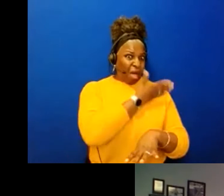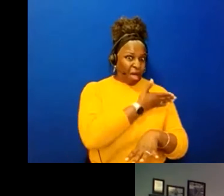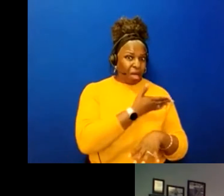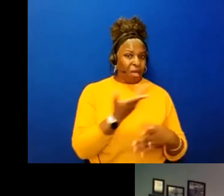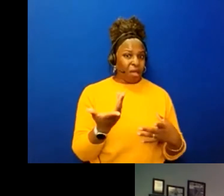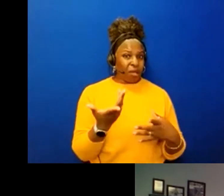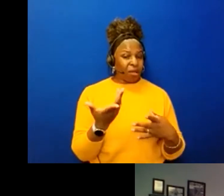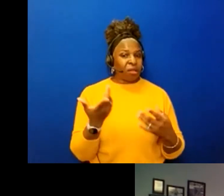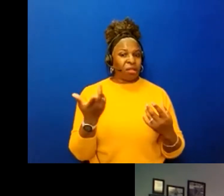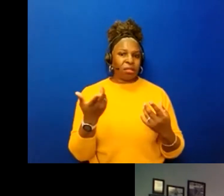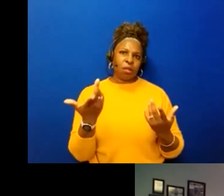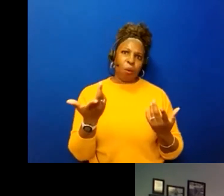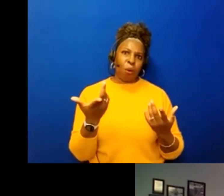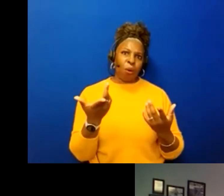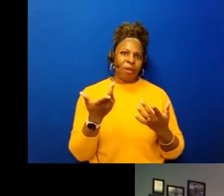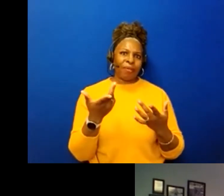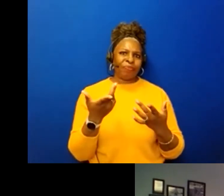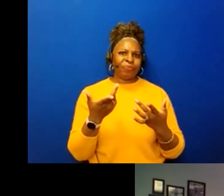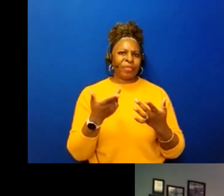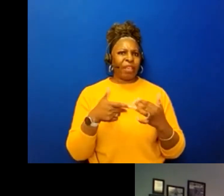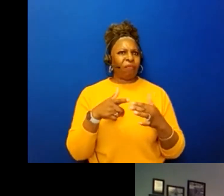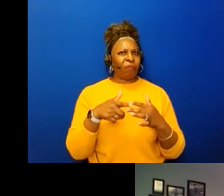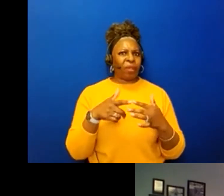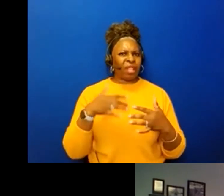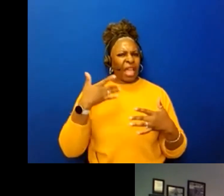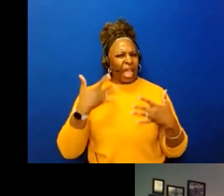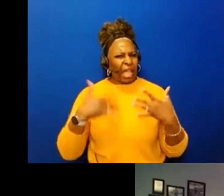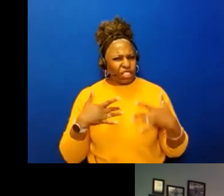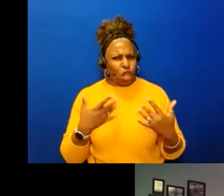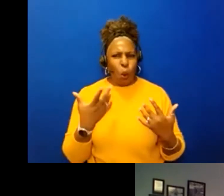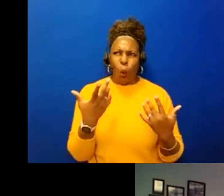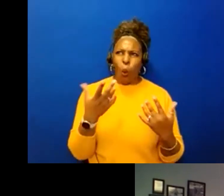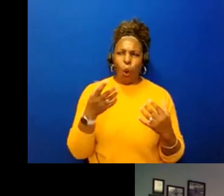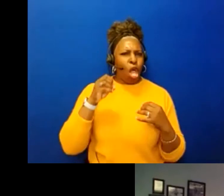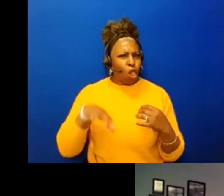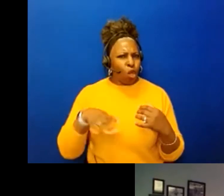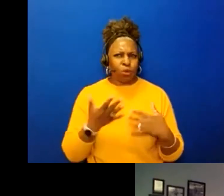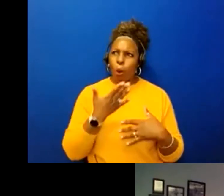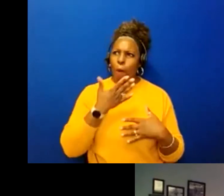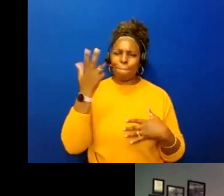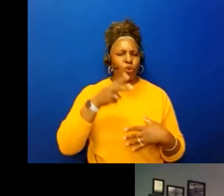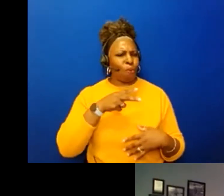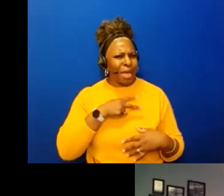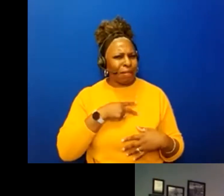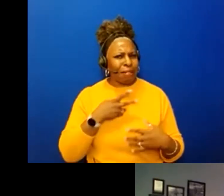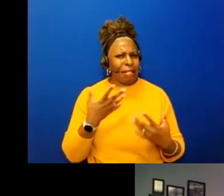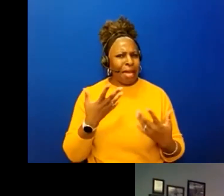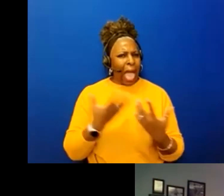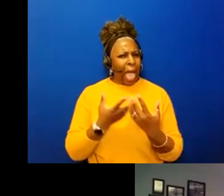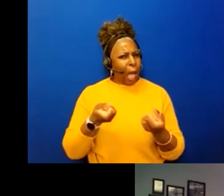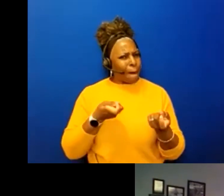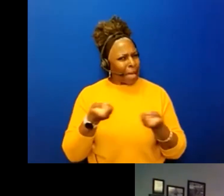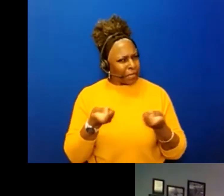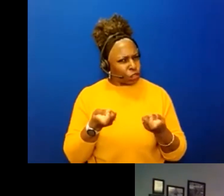you have a setback, with a minor injury, or you don't get the medal you want, or you don't get a medal at all, how do you cope with that in your head?